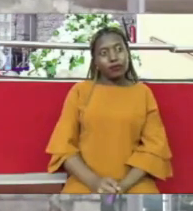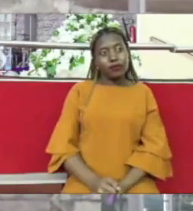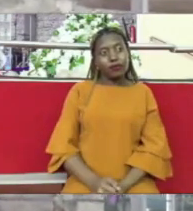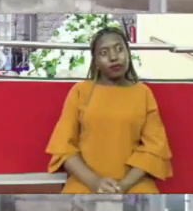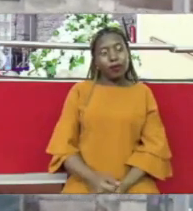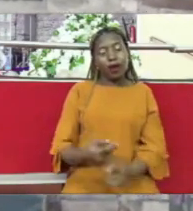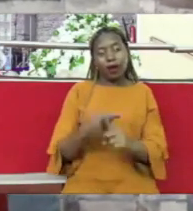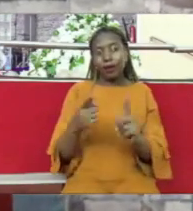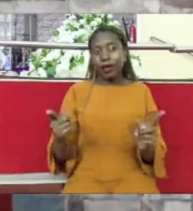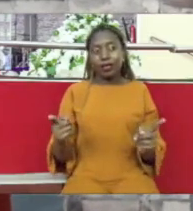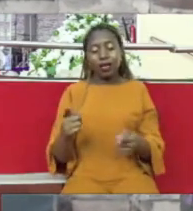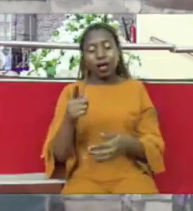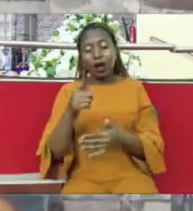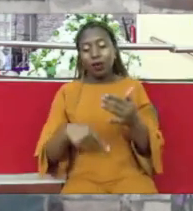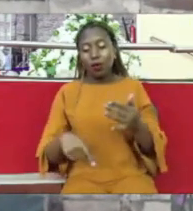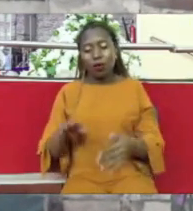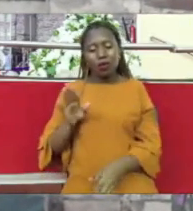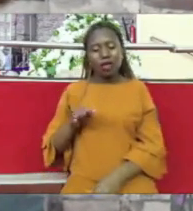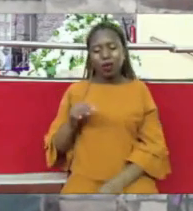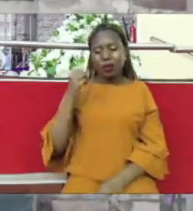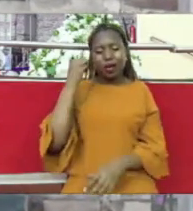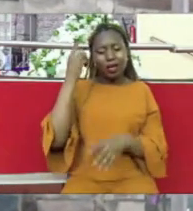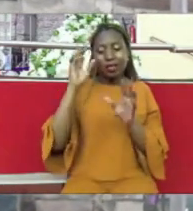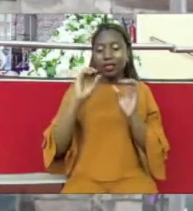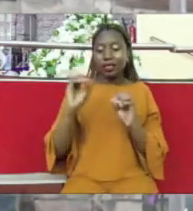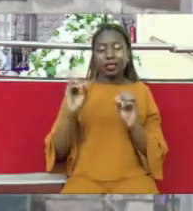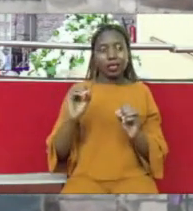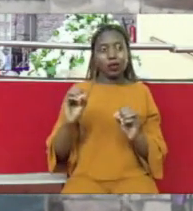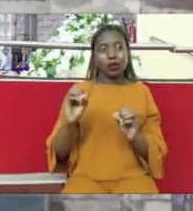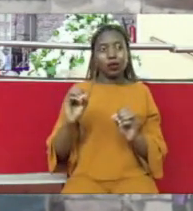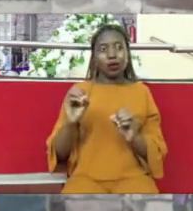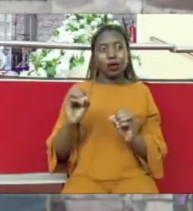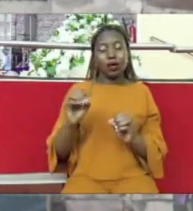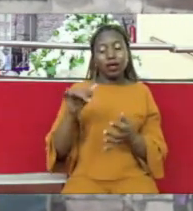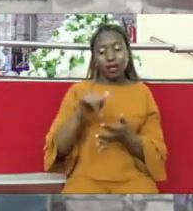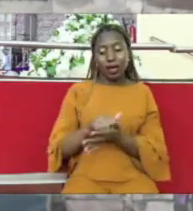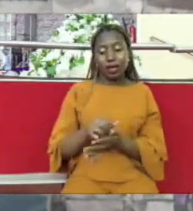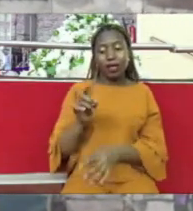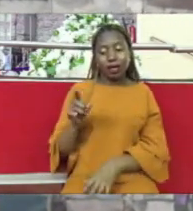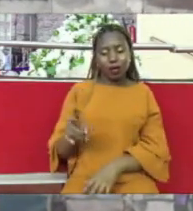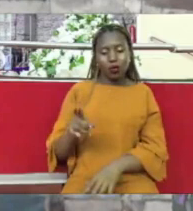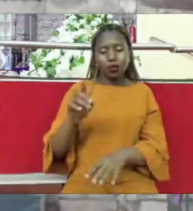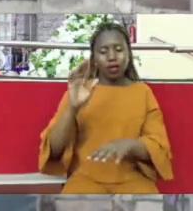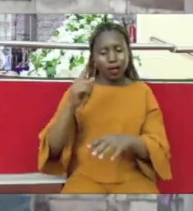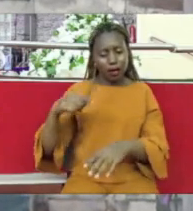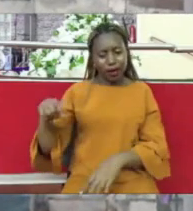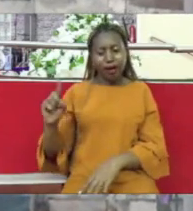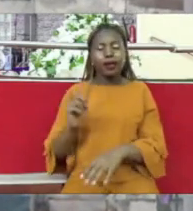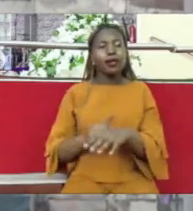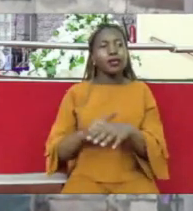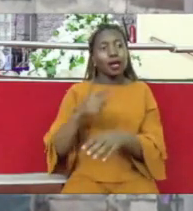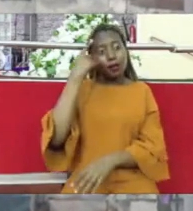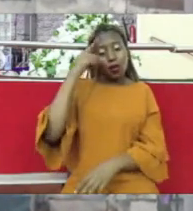she did not know was the fact that this was the set time for her redemption. That was the day of salvation. Lakini kile